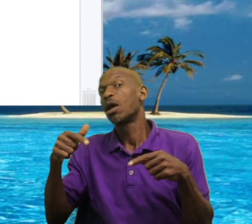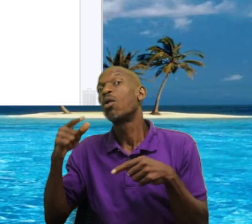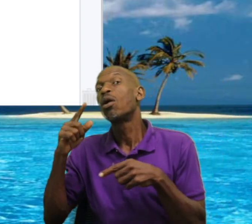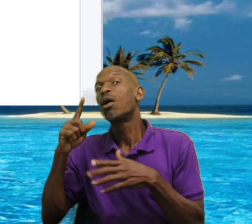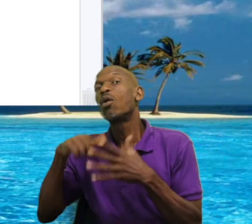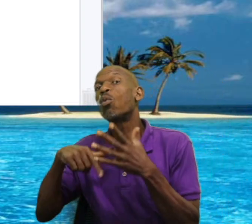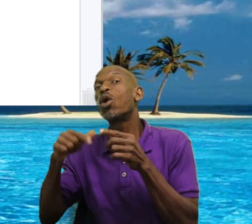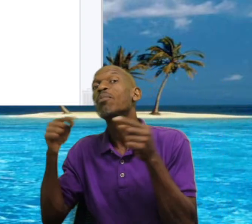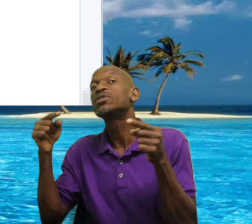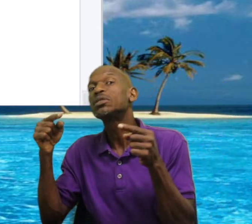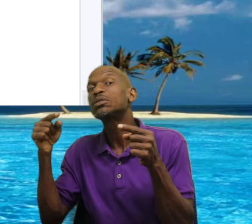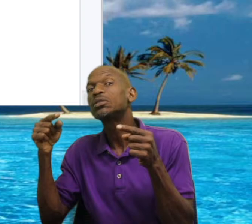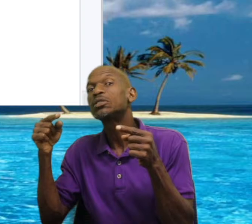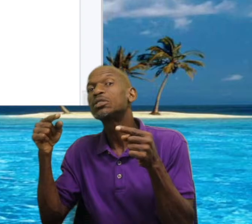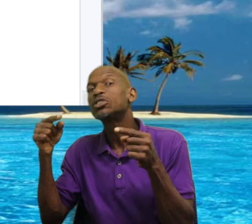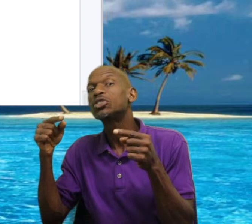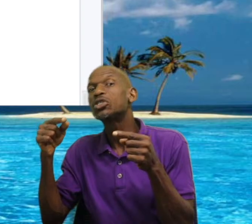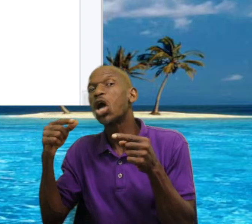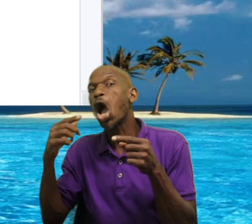hot.